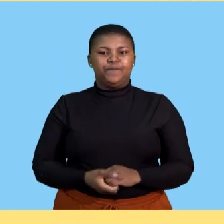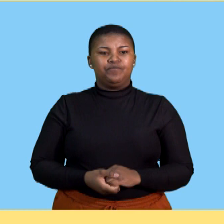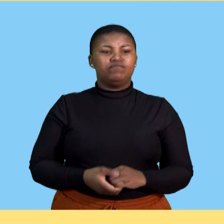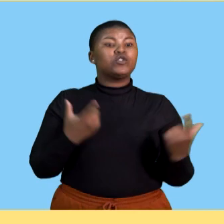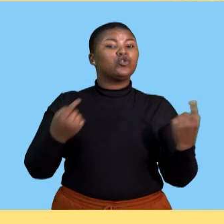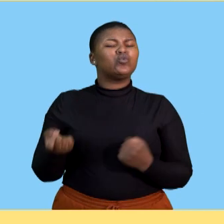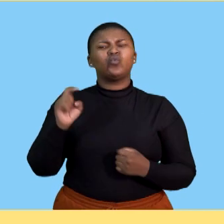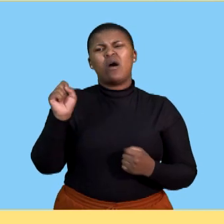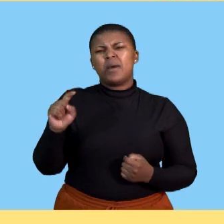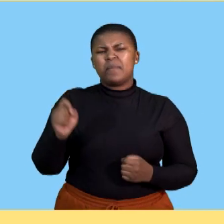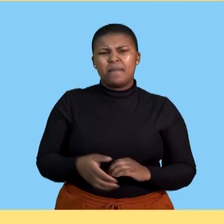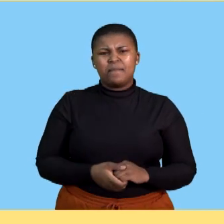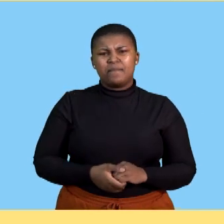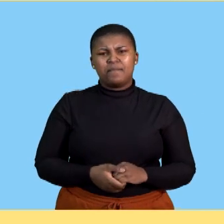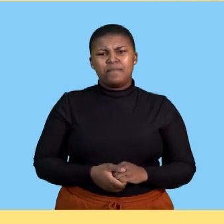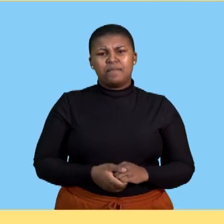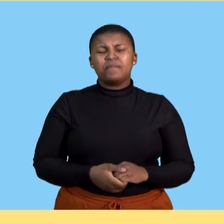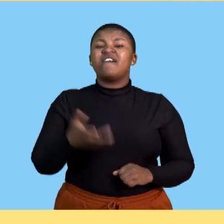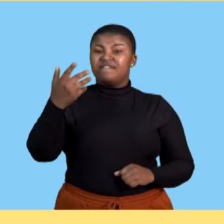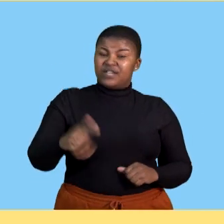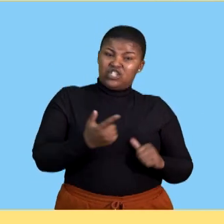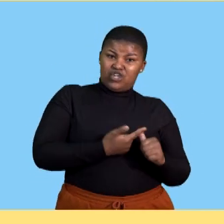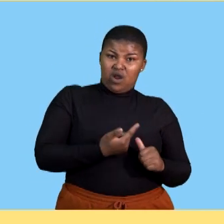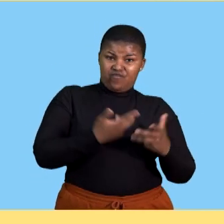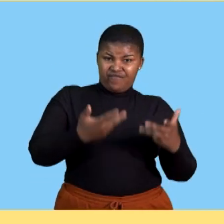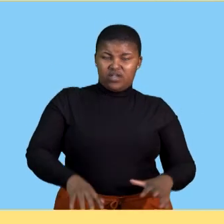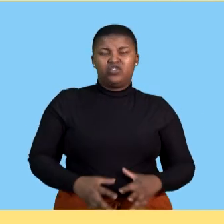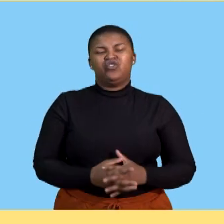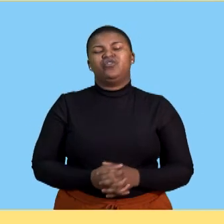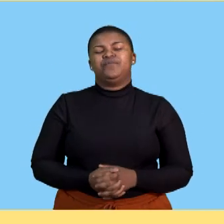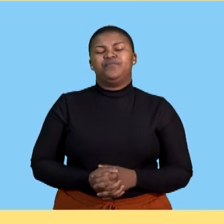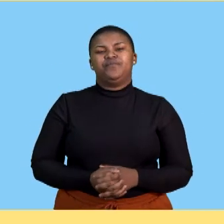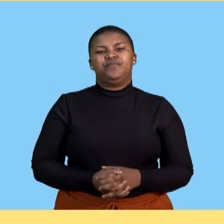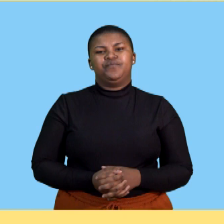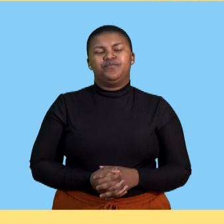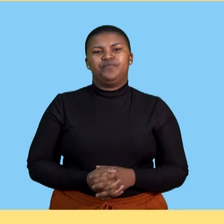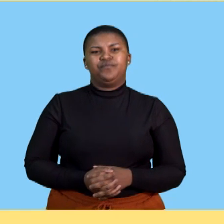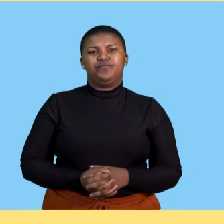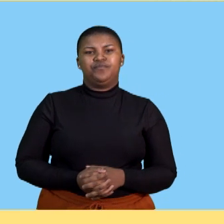79.7%. So what did we do here? We have calculated.